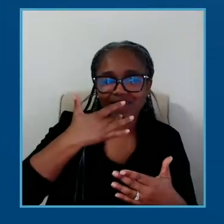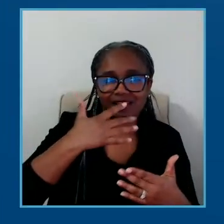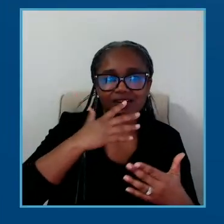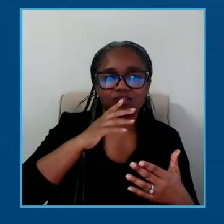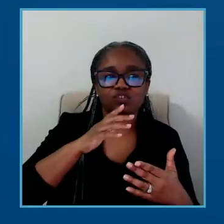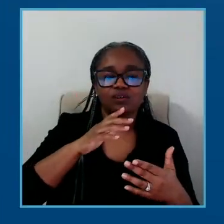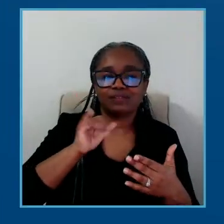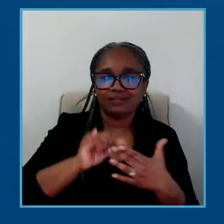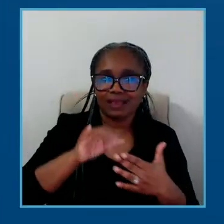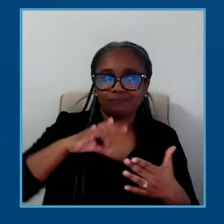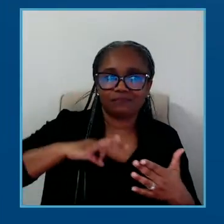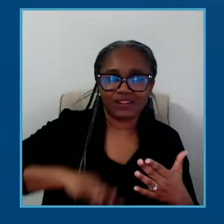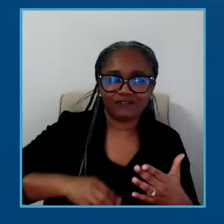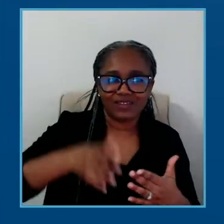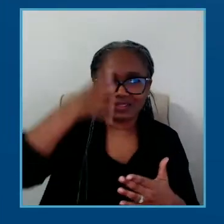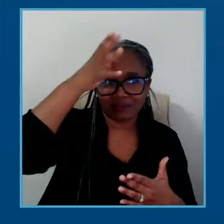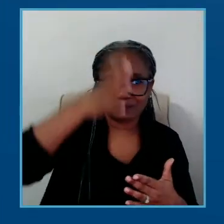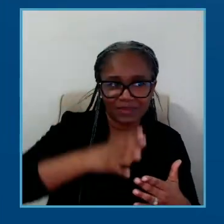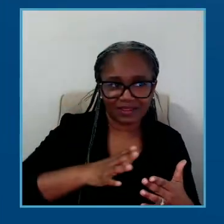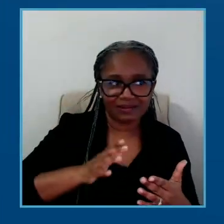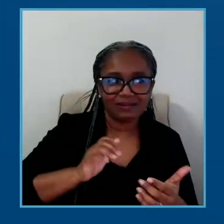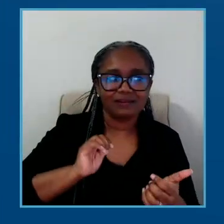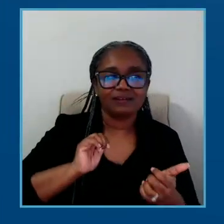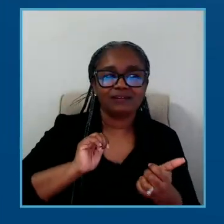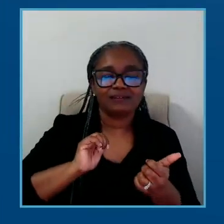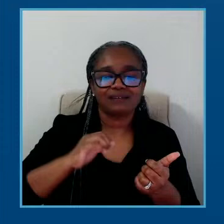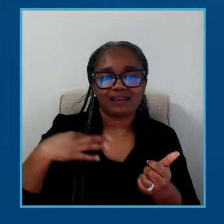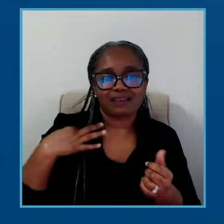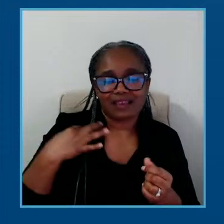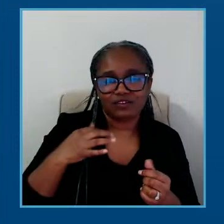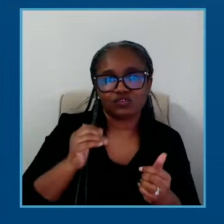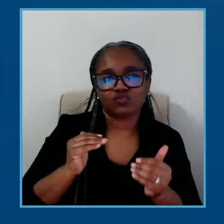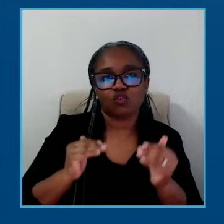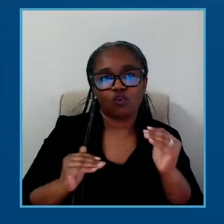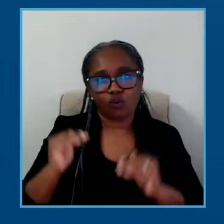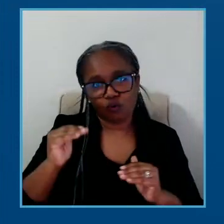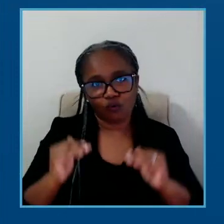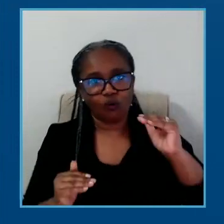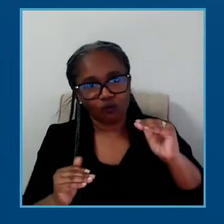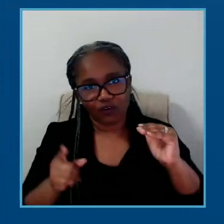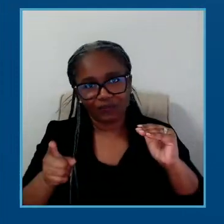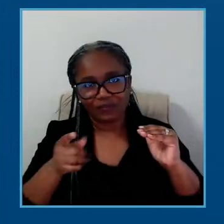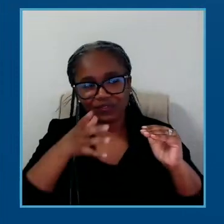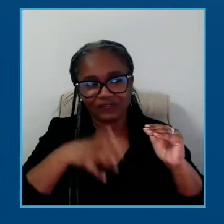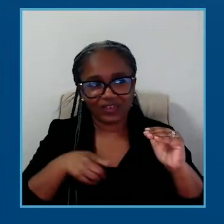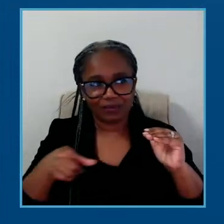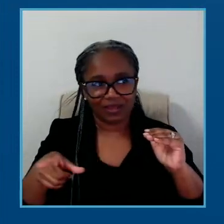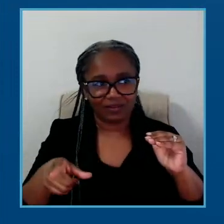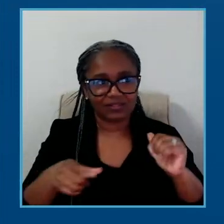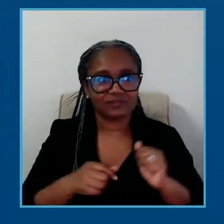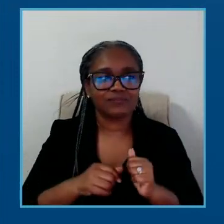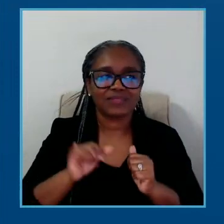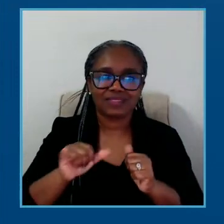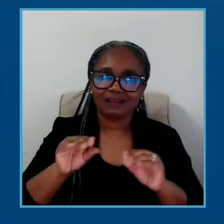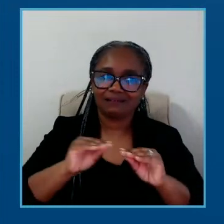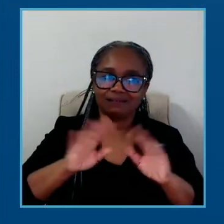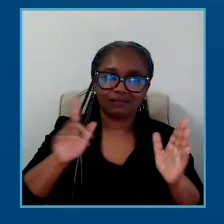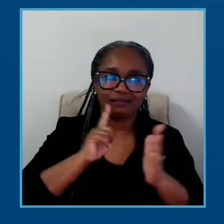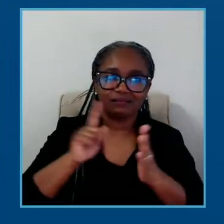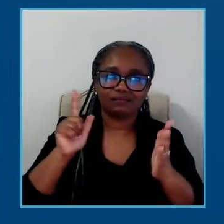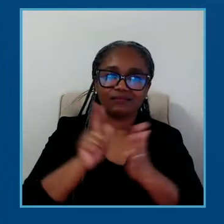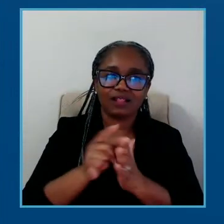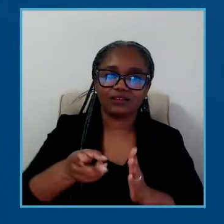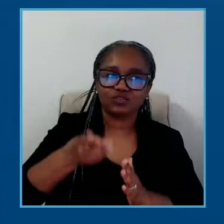establish standards and rules of procedure to afford all members of the Democratic Party full, timely,